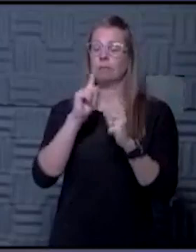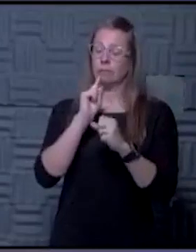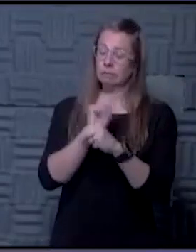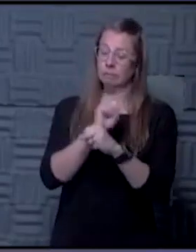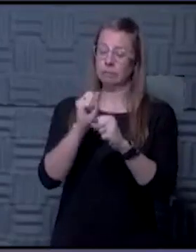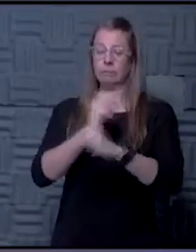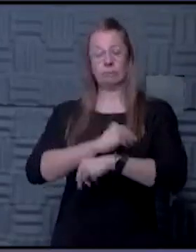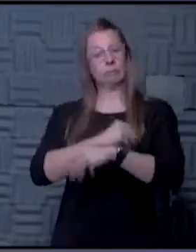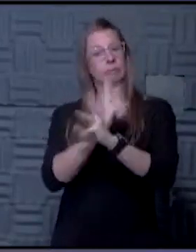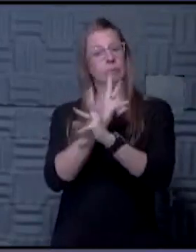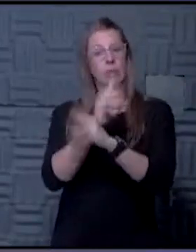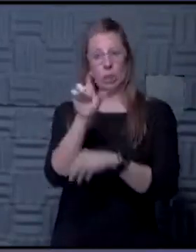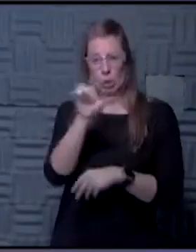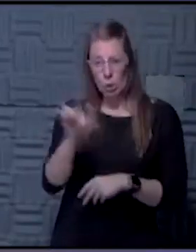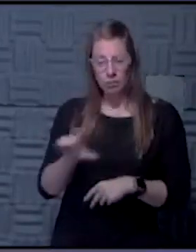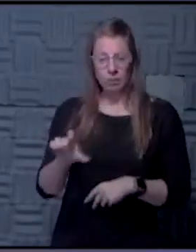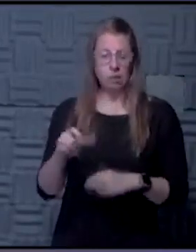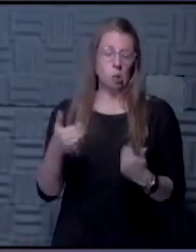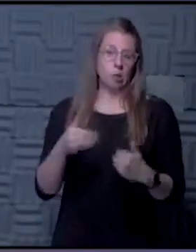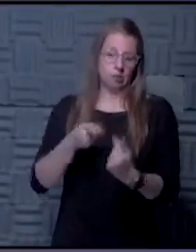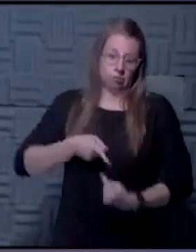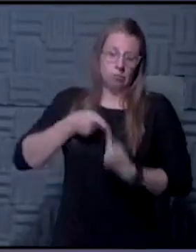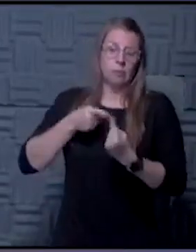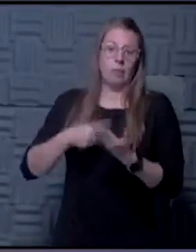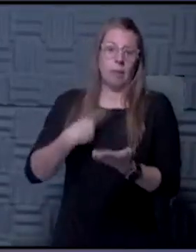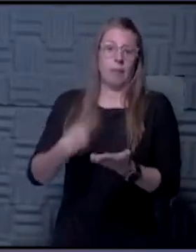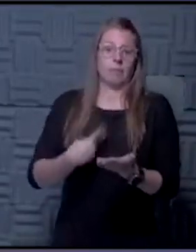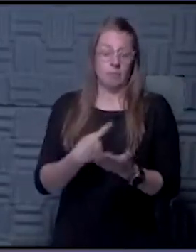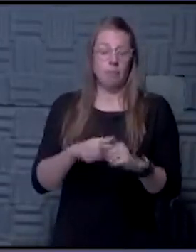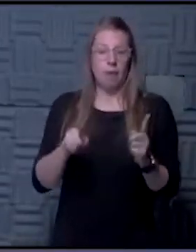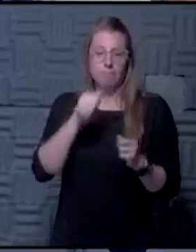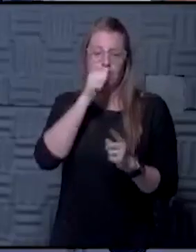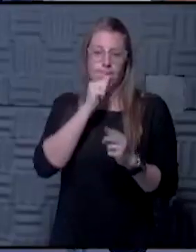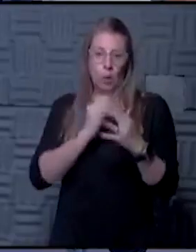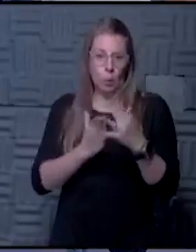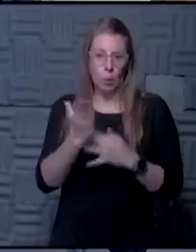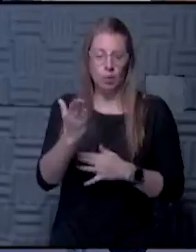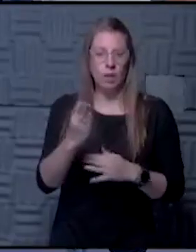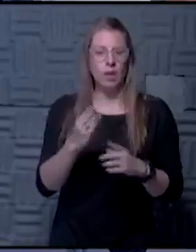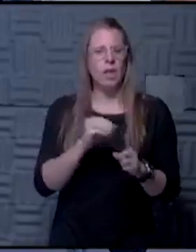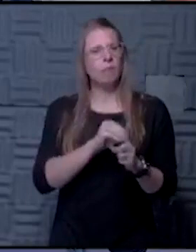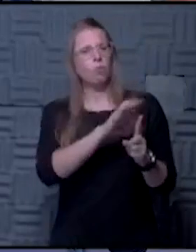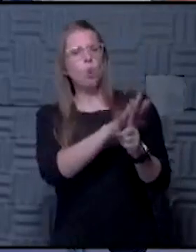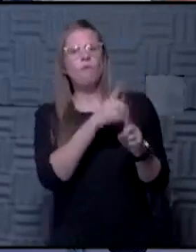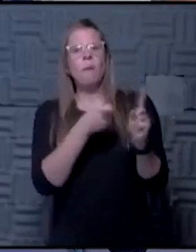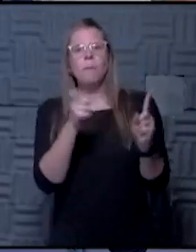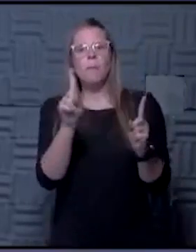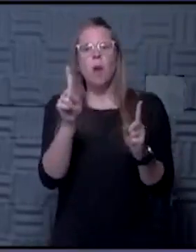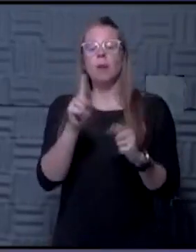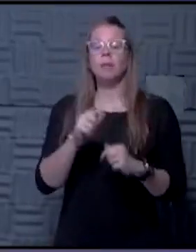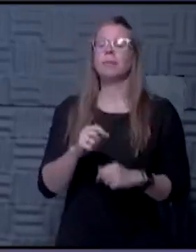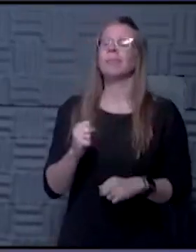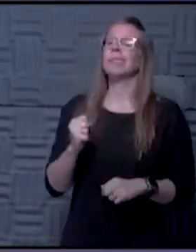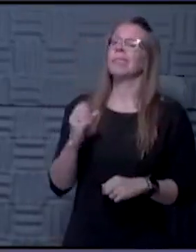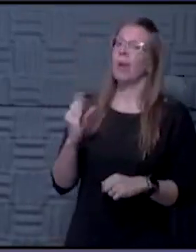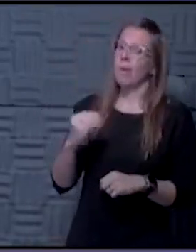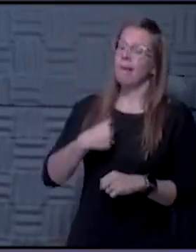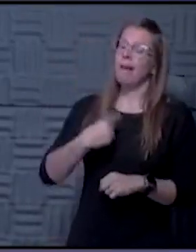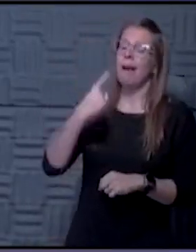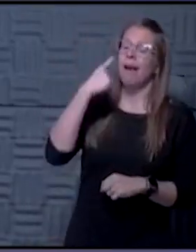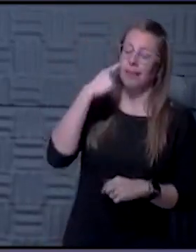times, but we made it work. We got through it. Now, where do you think your exposure came from? So I